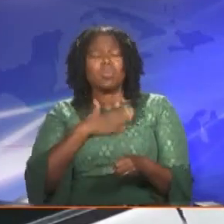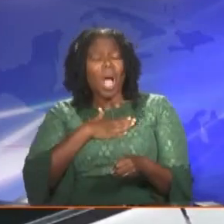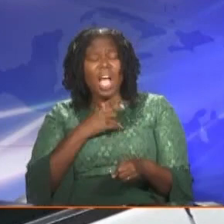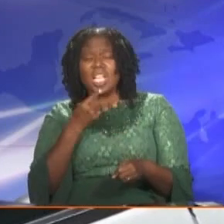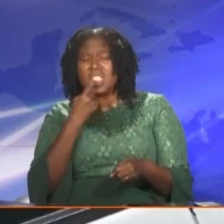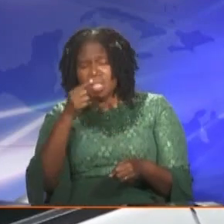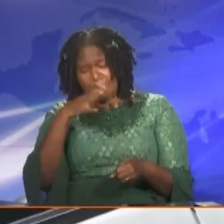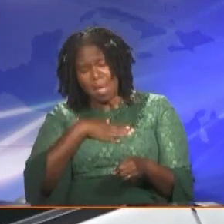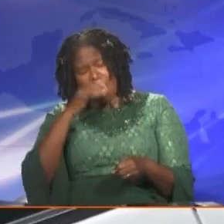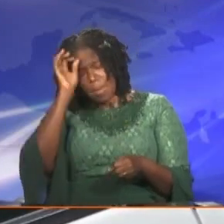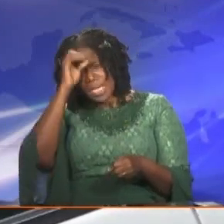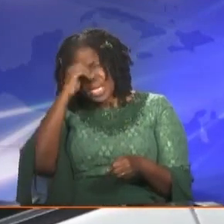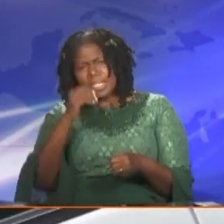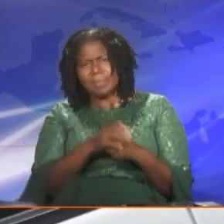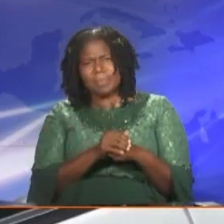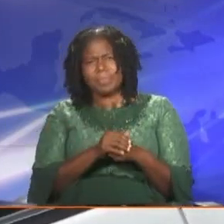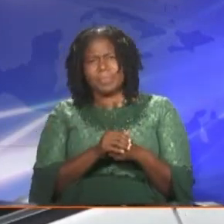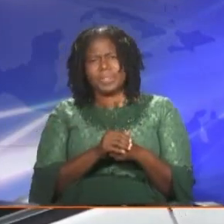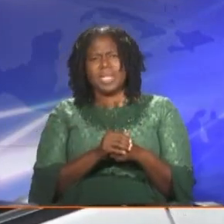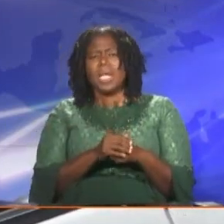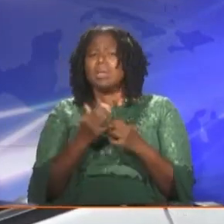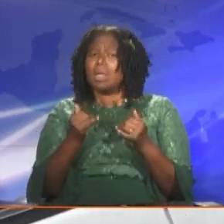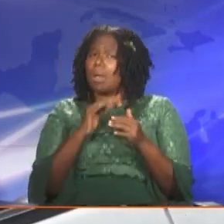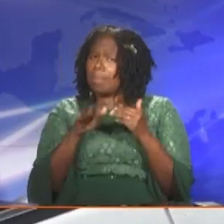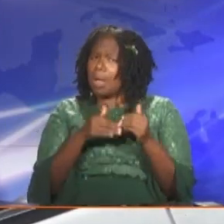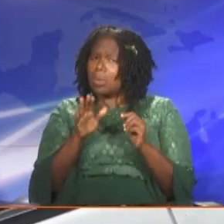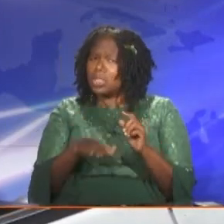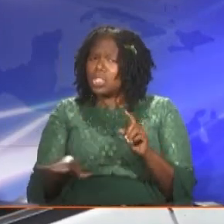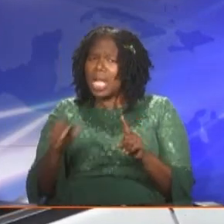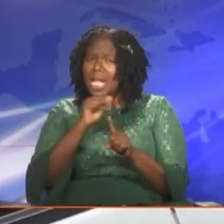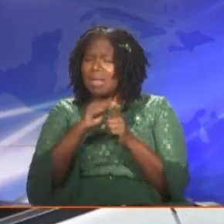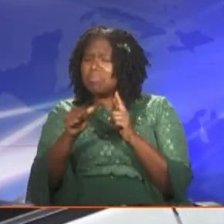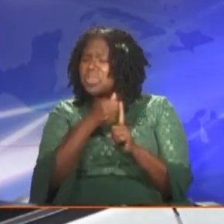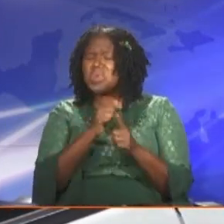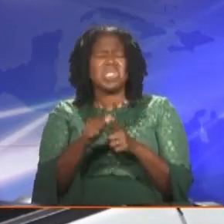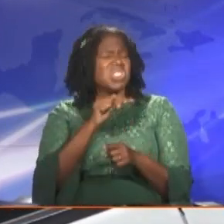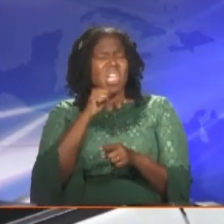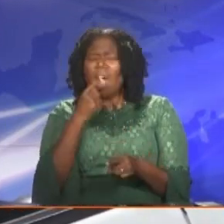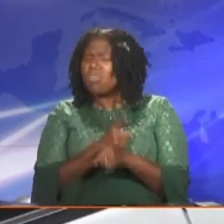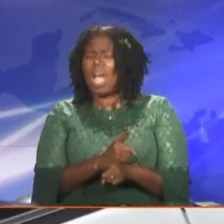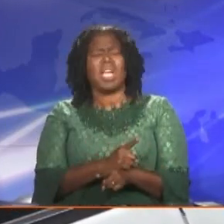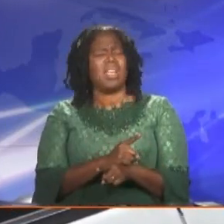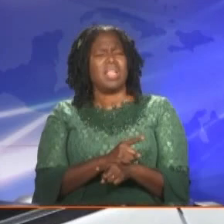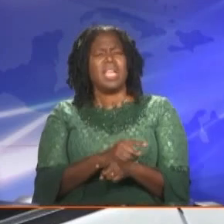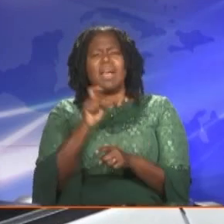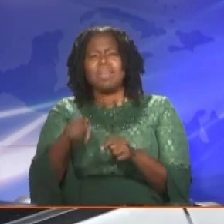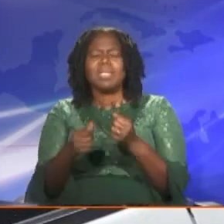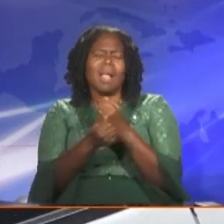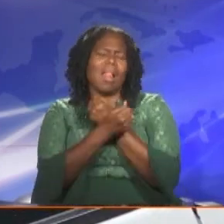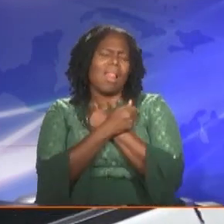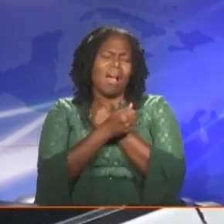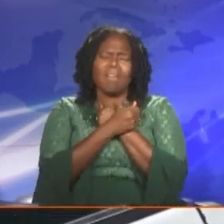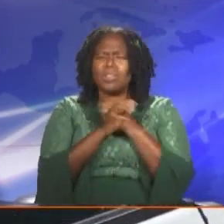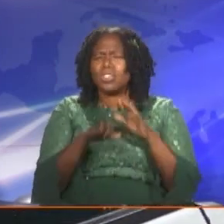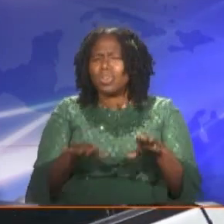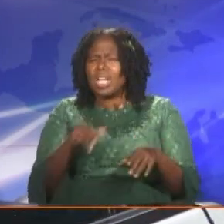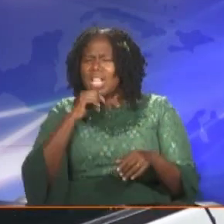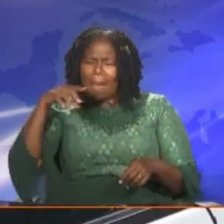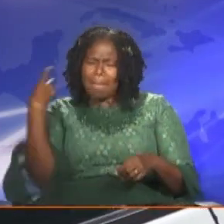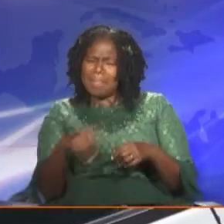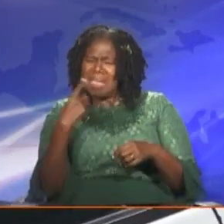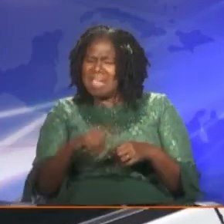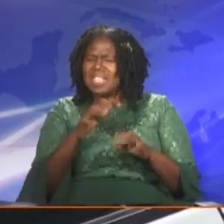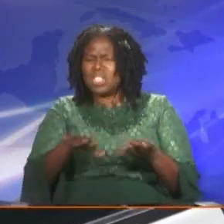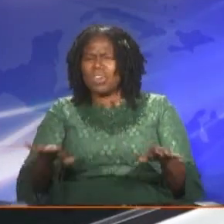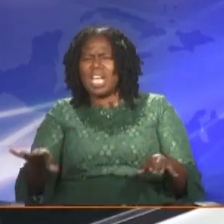you for children, for child growth, because it's not right. You need to love children, not a picture and destroy